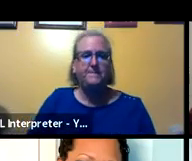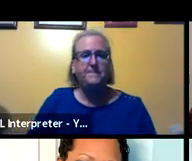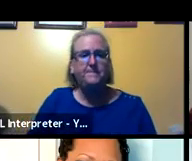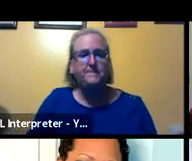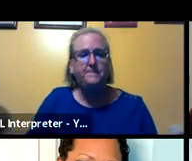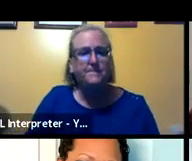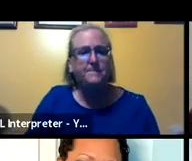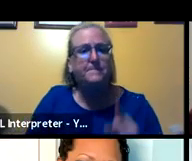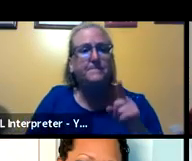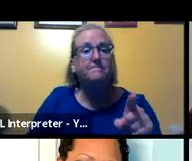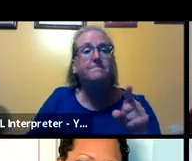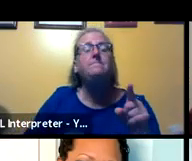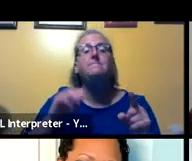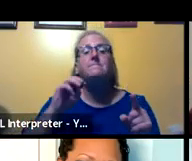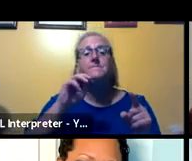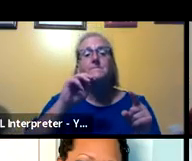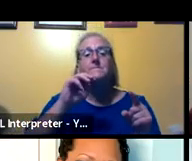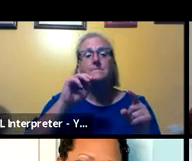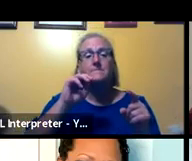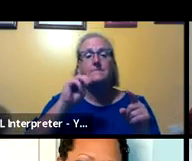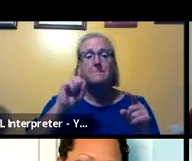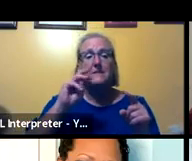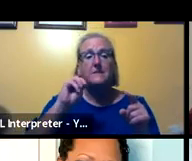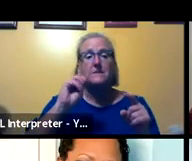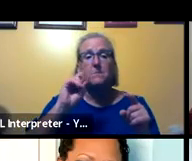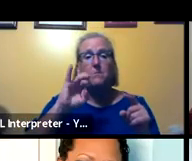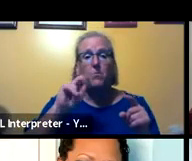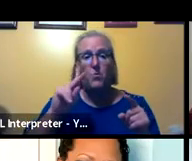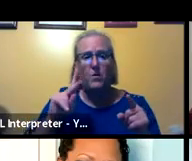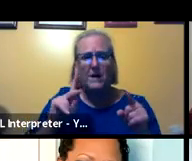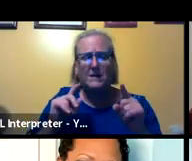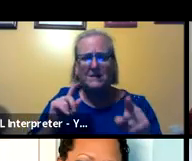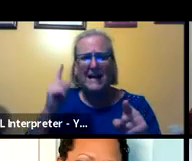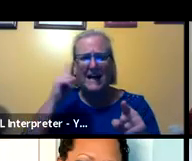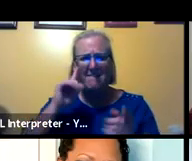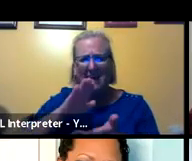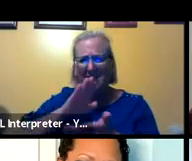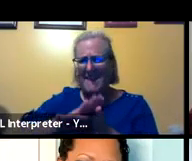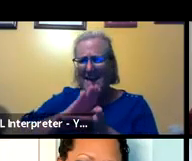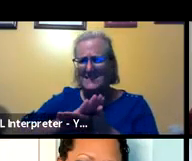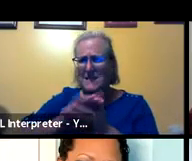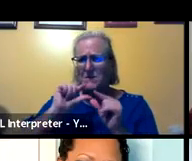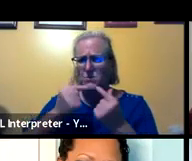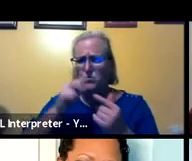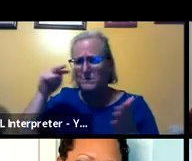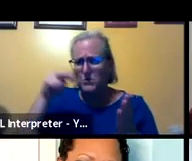That led me to another question, and I think the academics group is looking at this, but